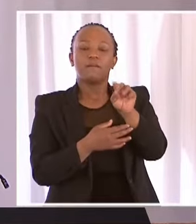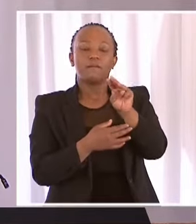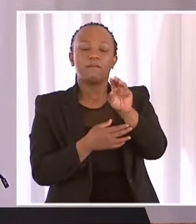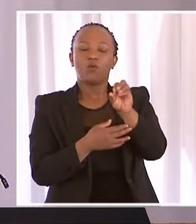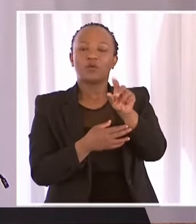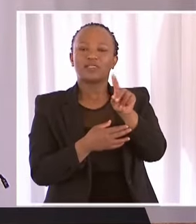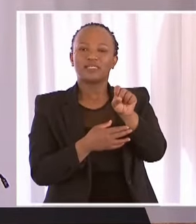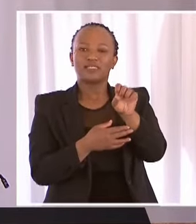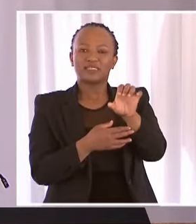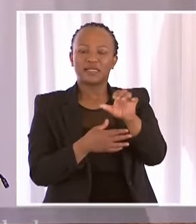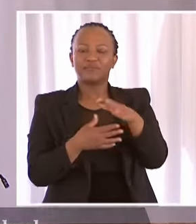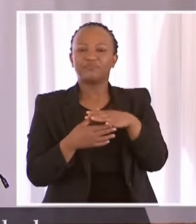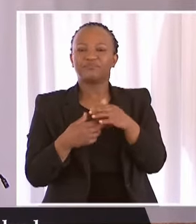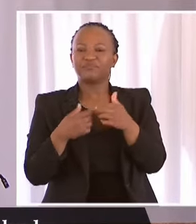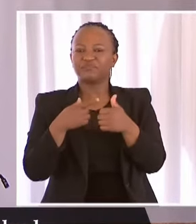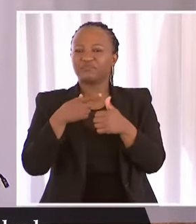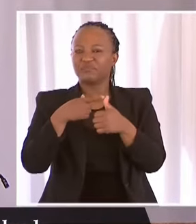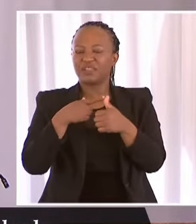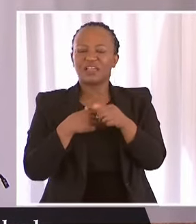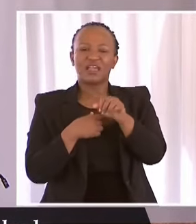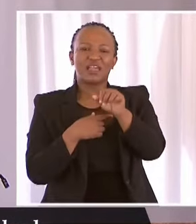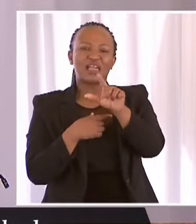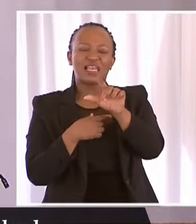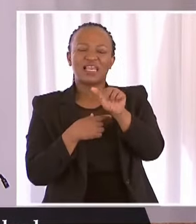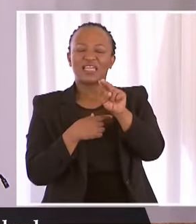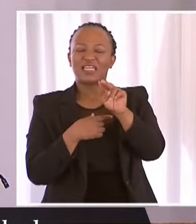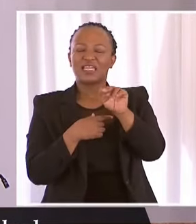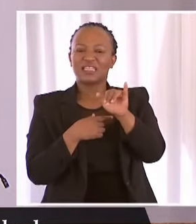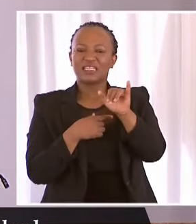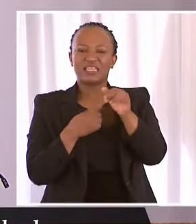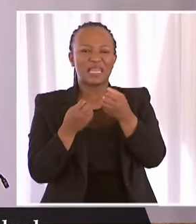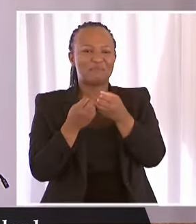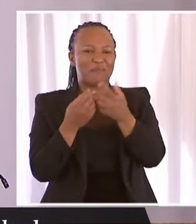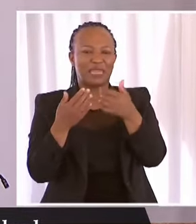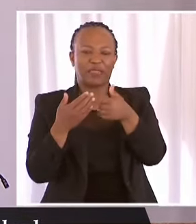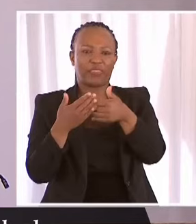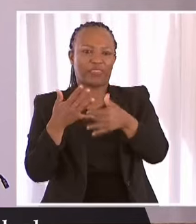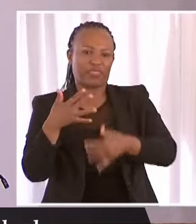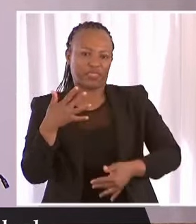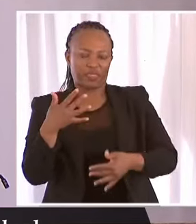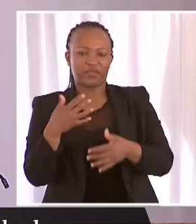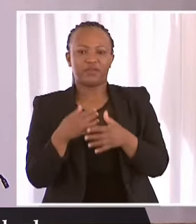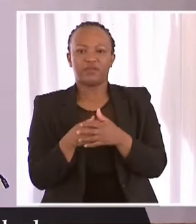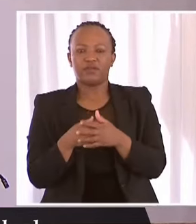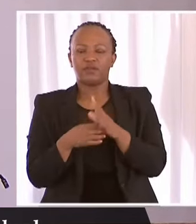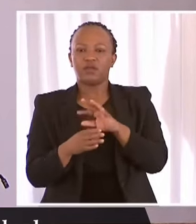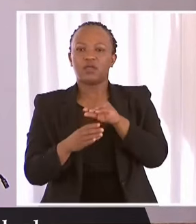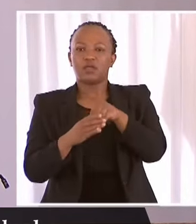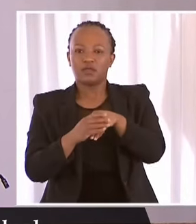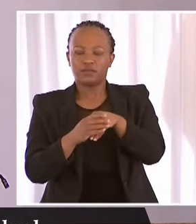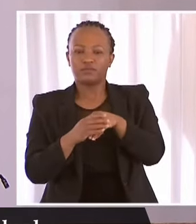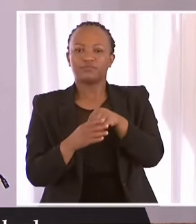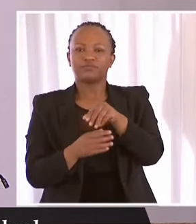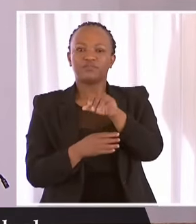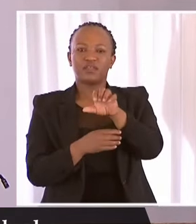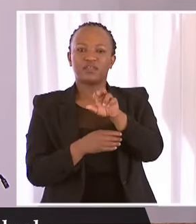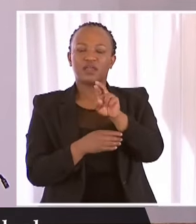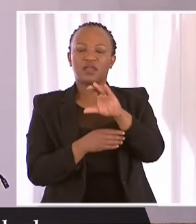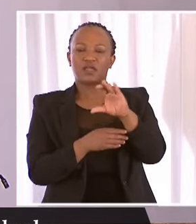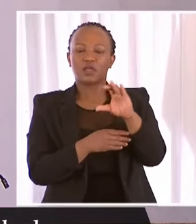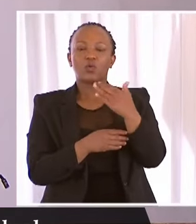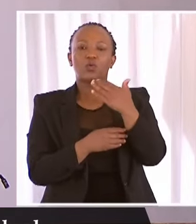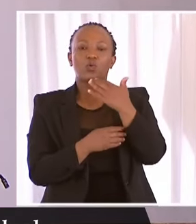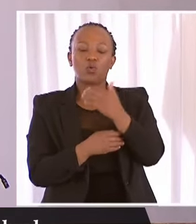Mabuza, Sis Barbara Masekela, and many others, of course, including the irrepressible Ronnie